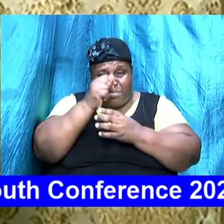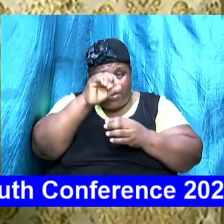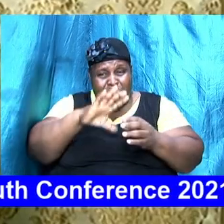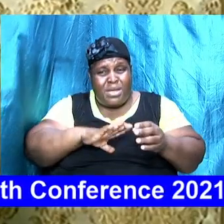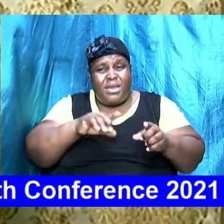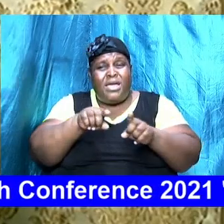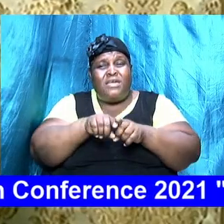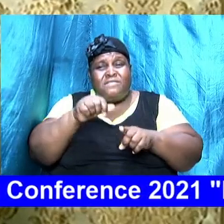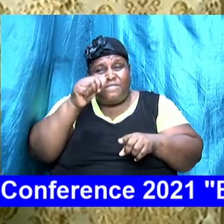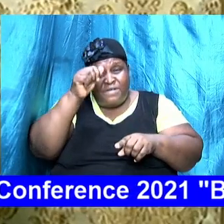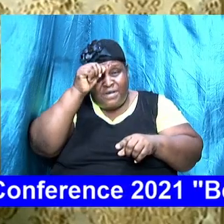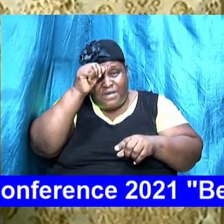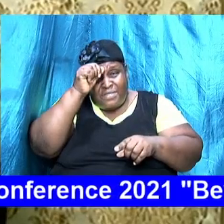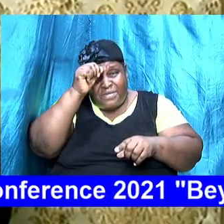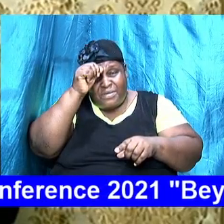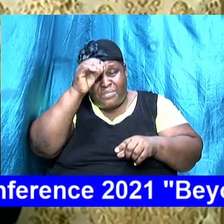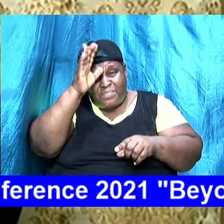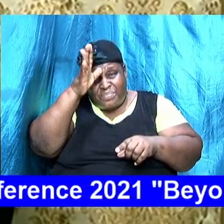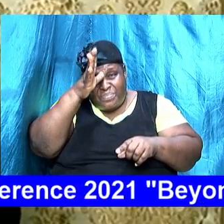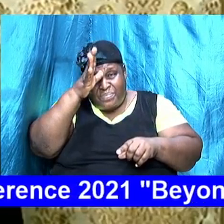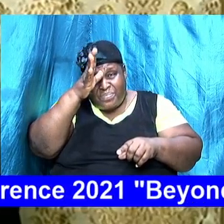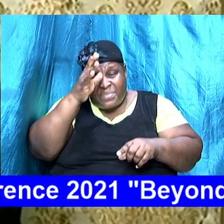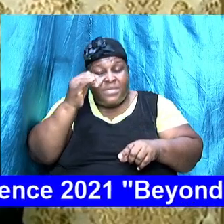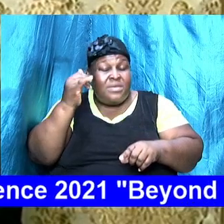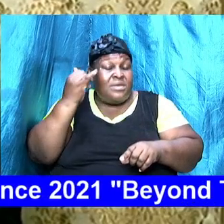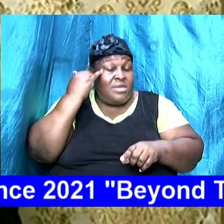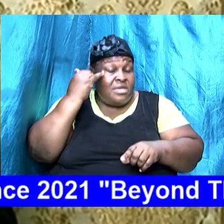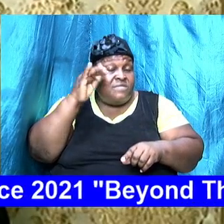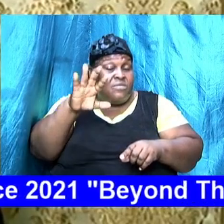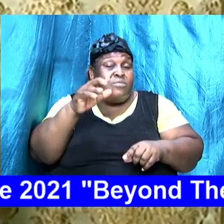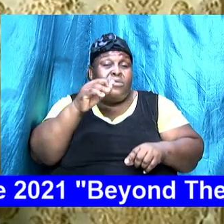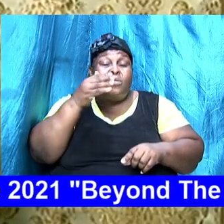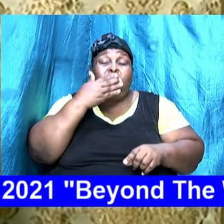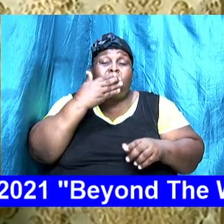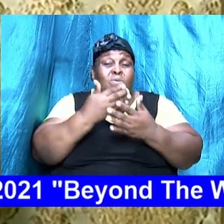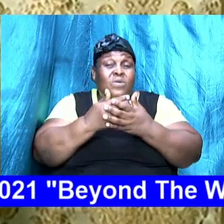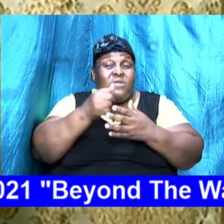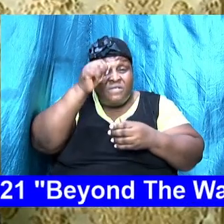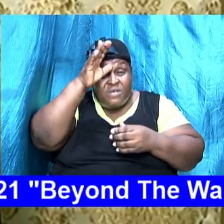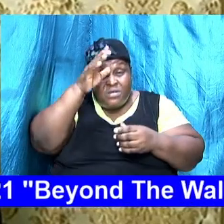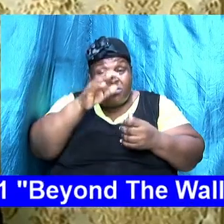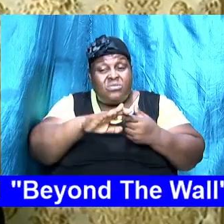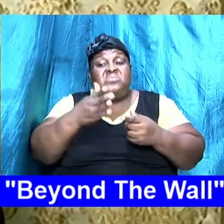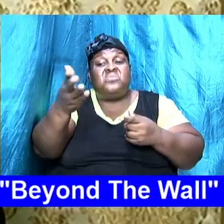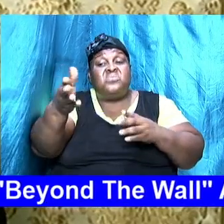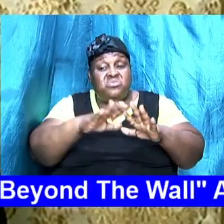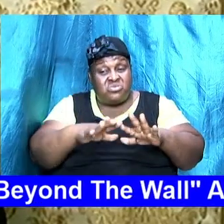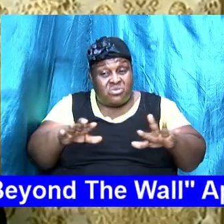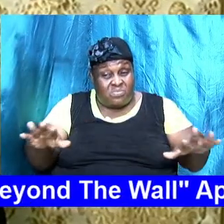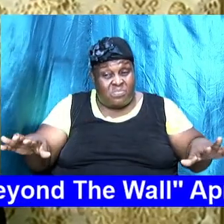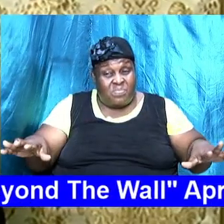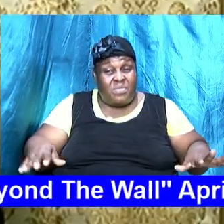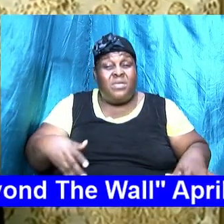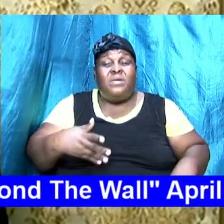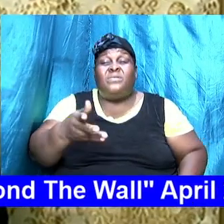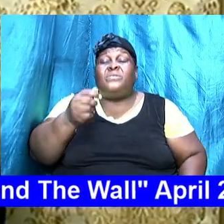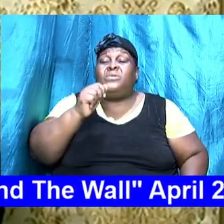the worst thing is this: if you're a good father to those children, they are going to